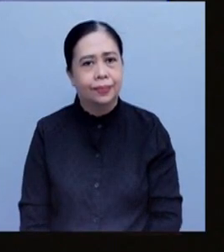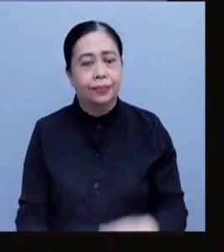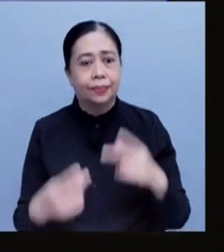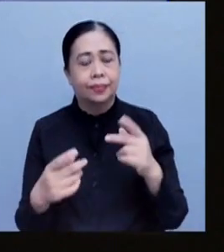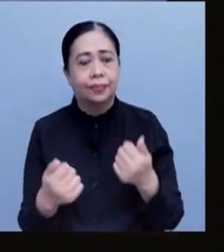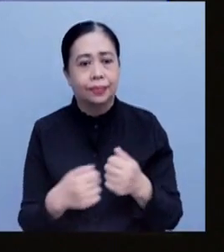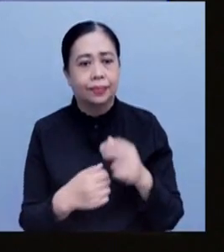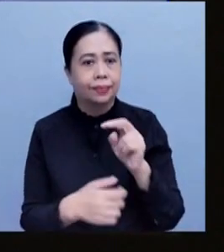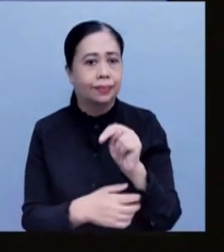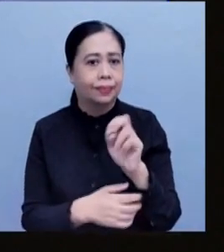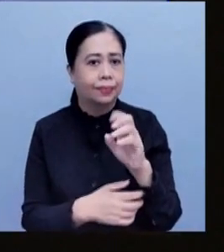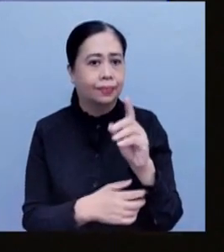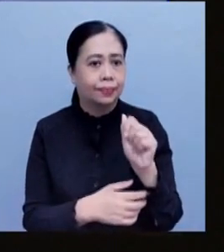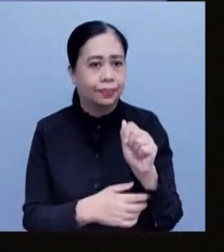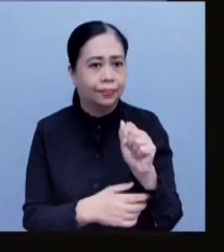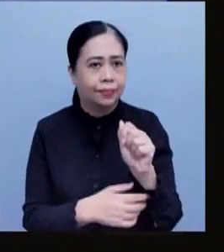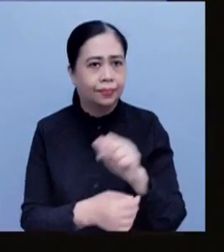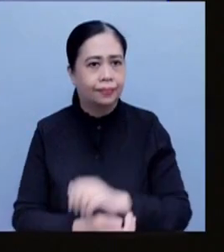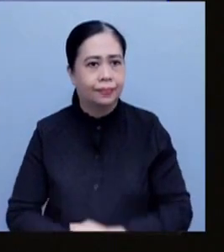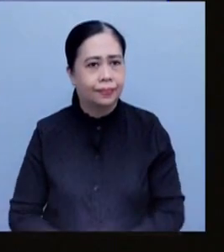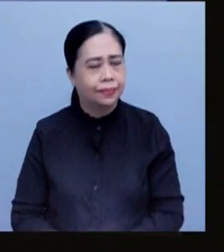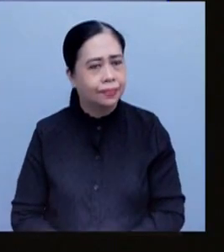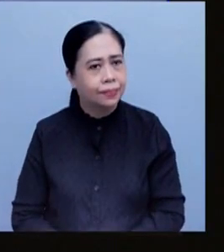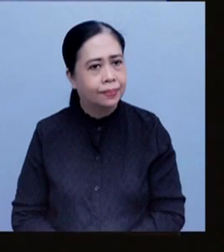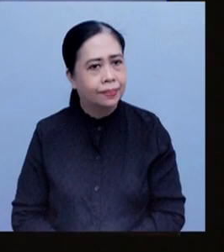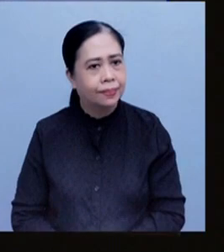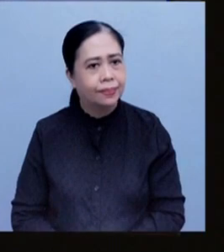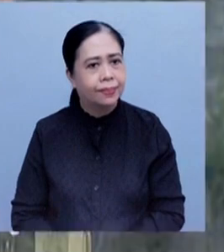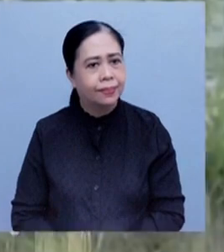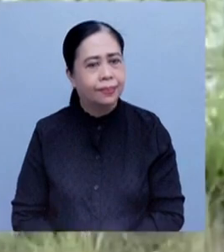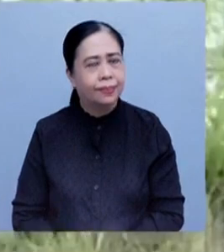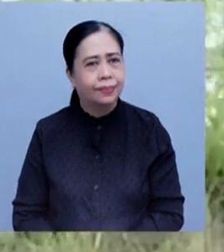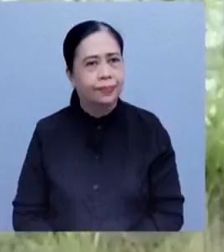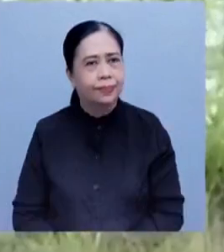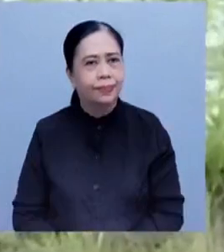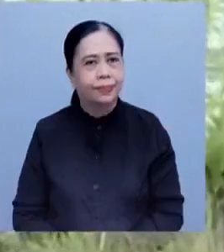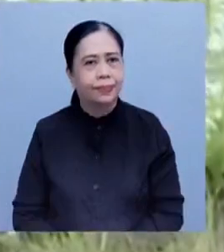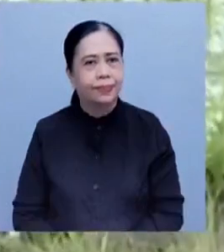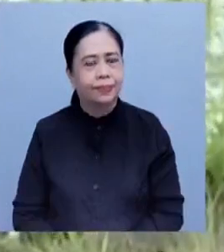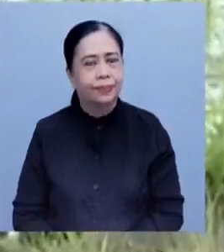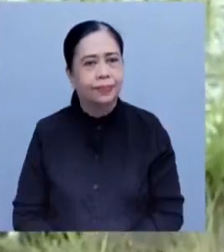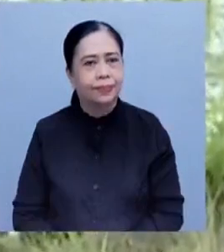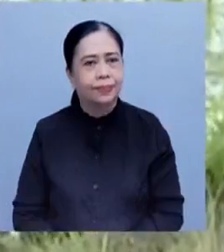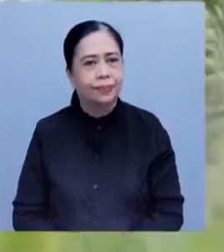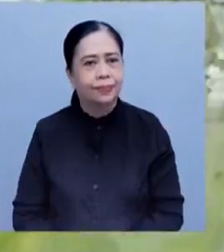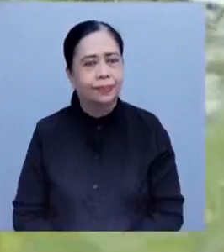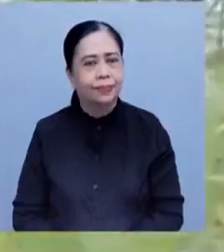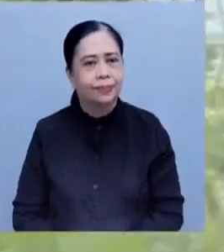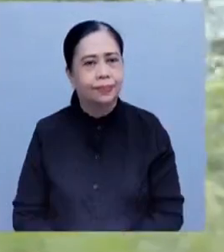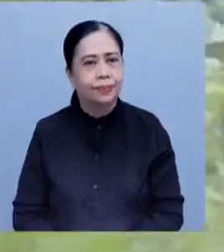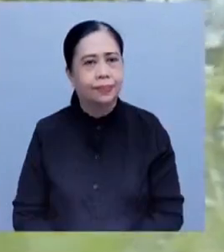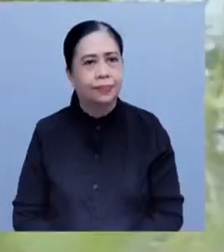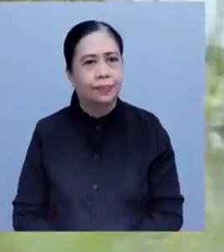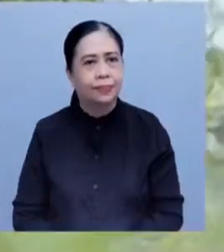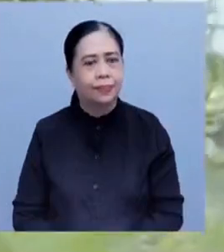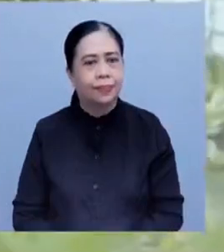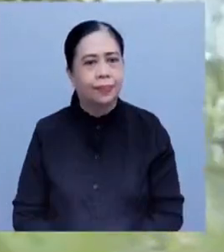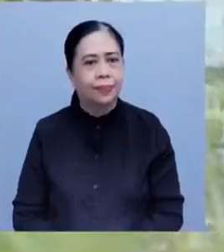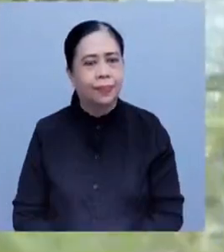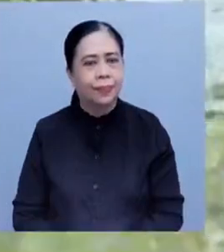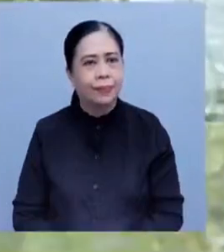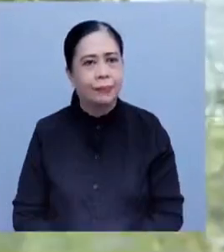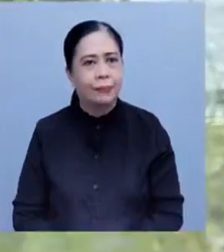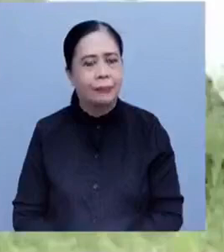NEDA, admits cheaper rice prices won't happen overnight. NEDA says massive investments have to be made to increase